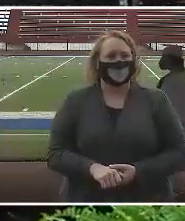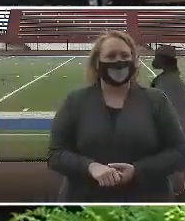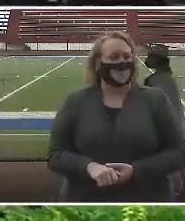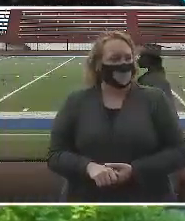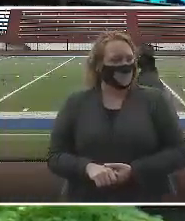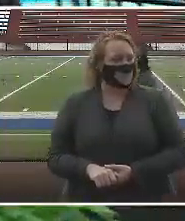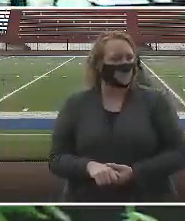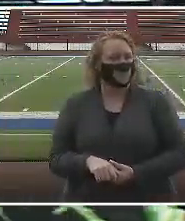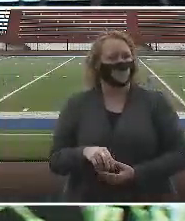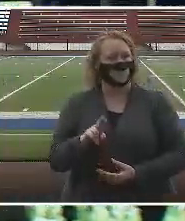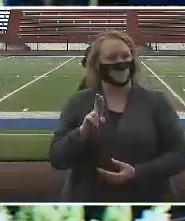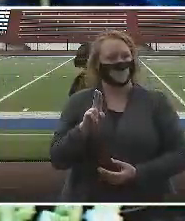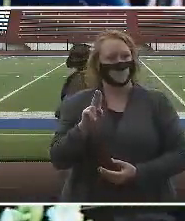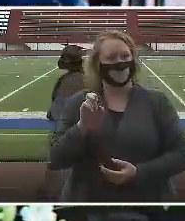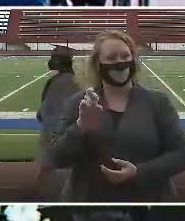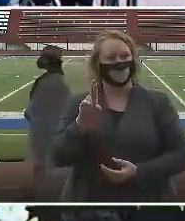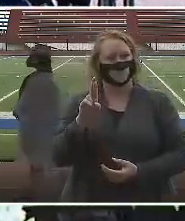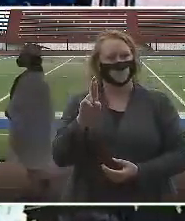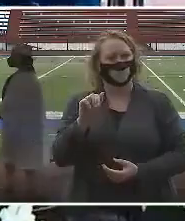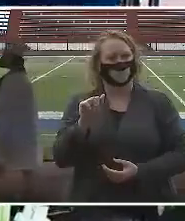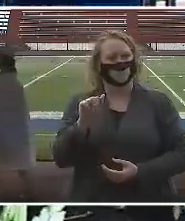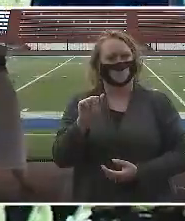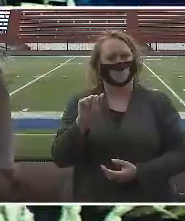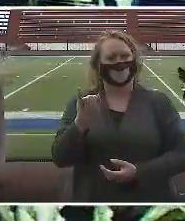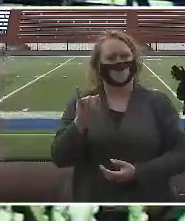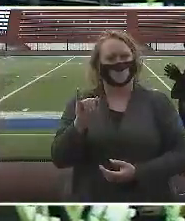Rufai Muhammad.